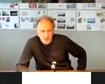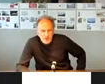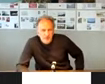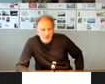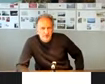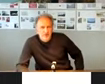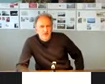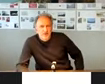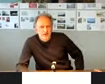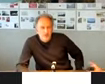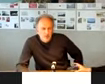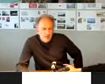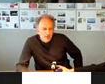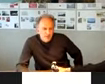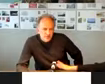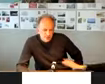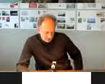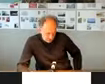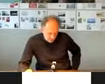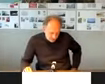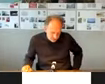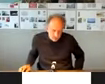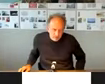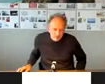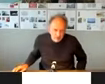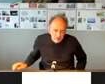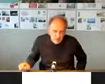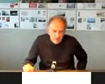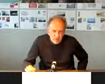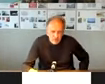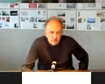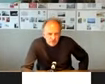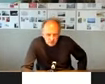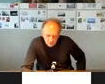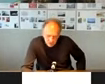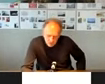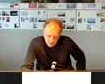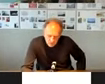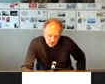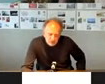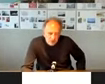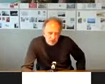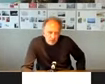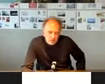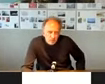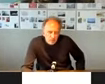this lecture. English is not good enough for me to give this lecture. Hello, everyone. My name is Dominique